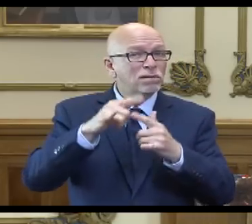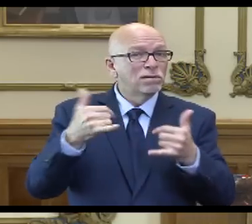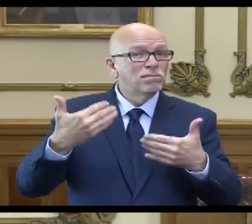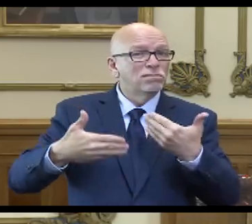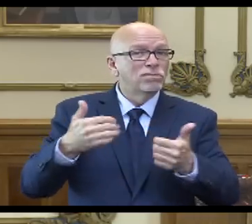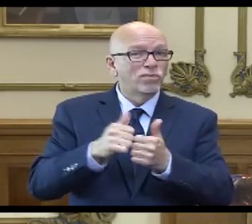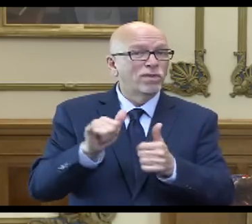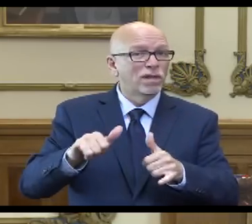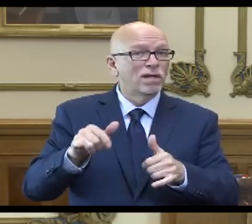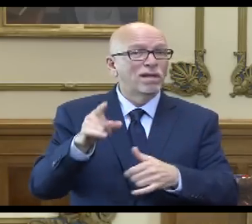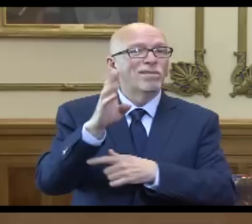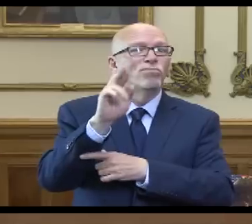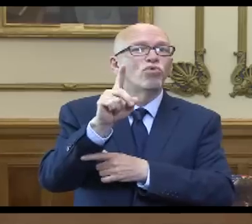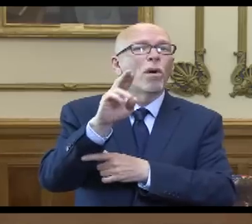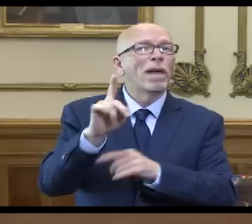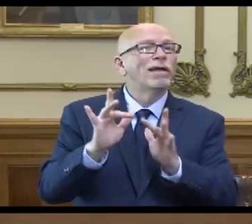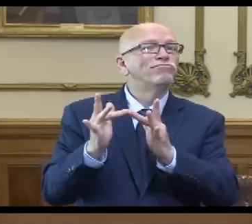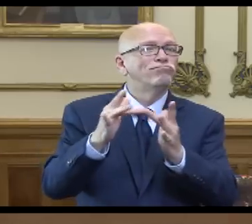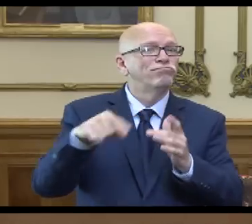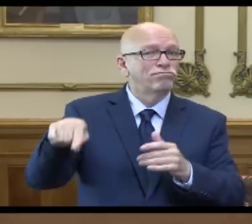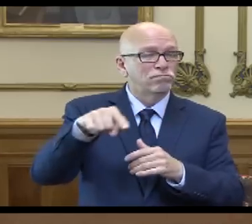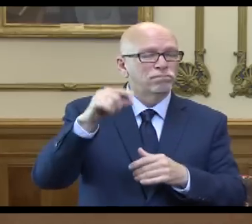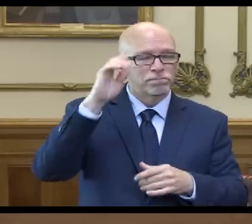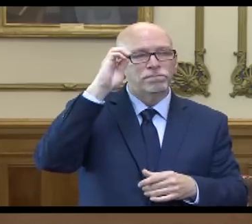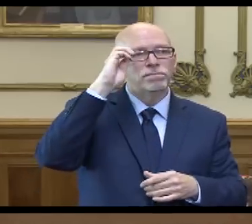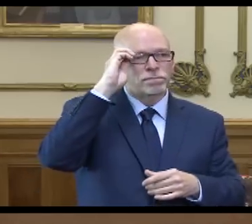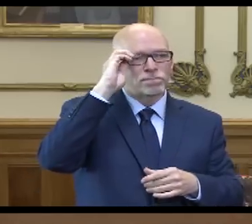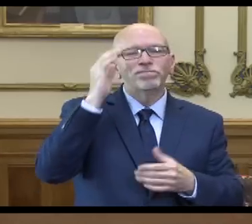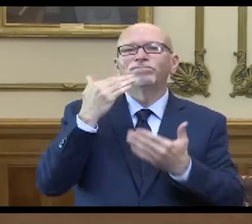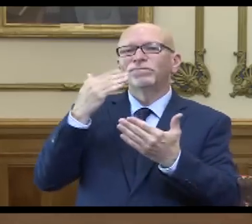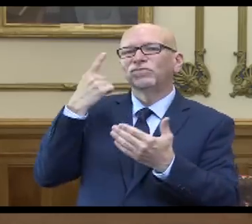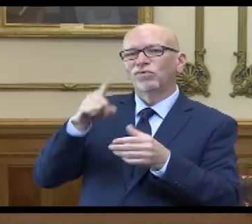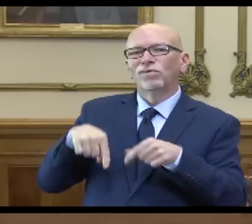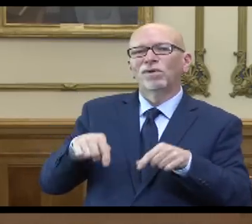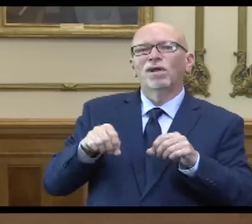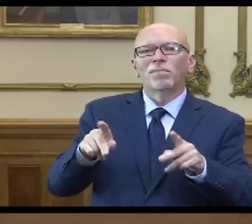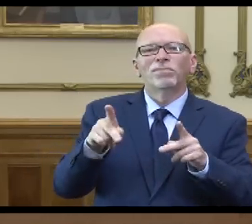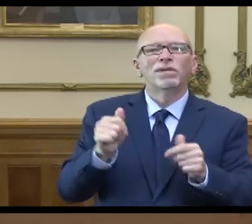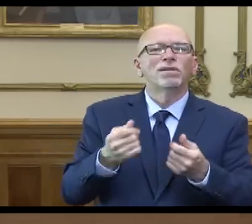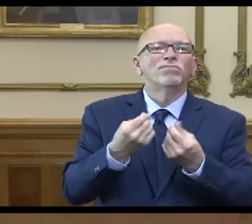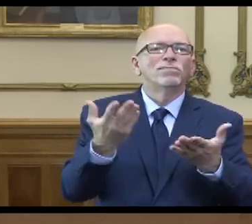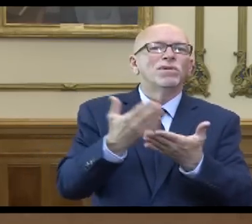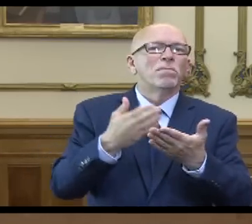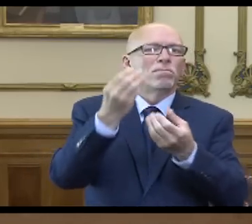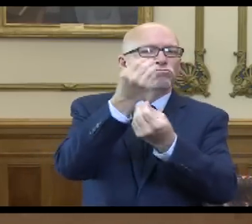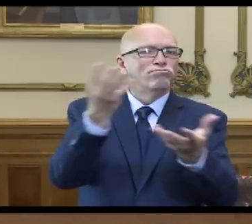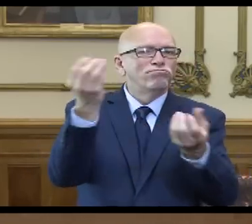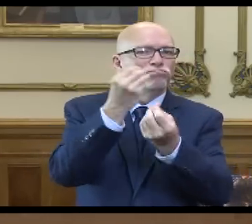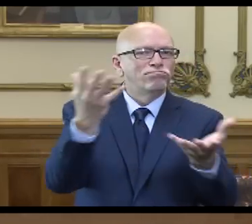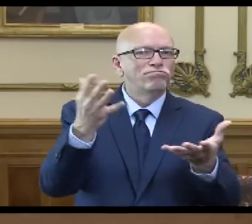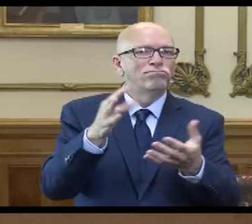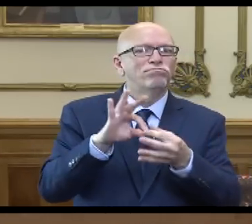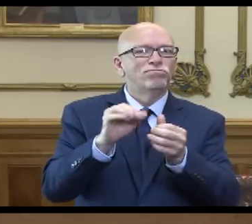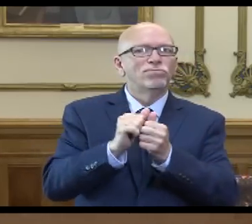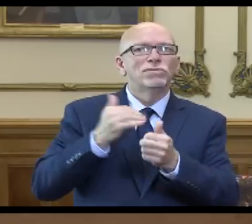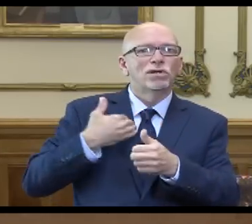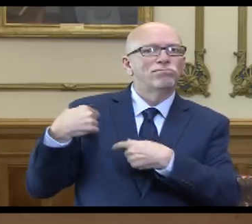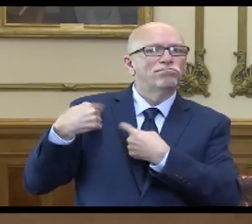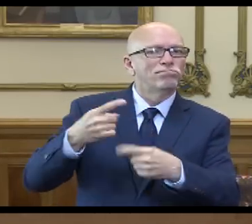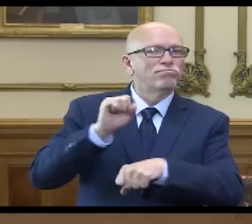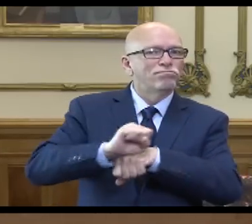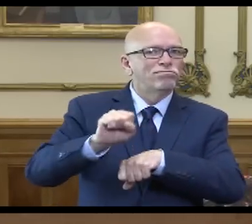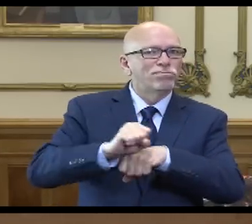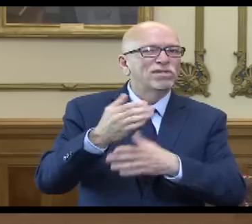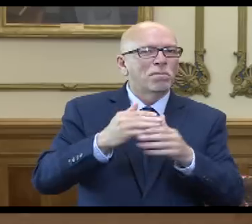our broadband front. Yes, Governor. Thank you for this opportunity to provide some updates on the ongoing work of some of